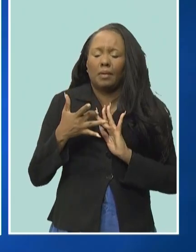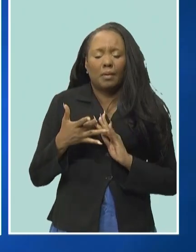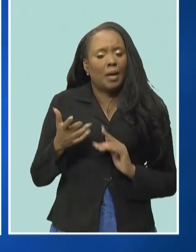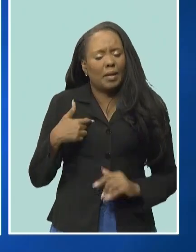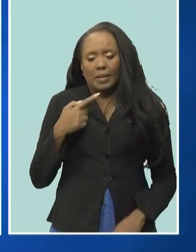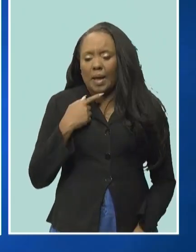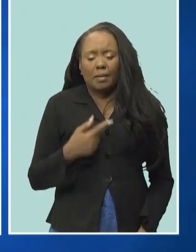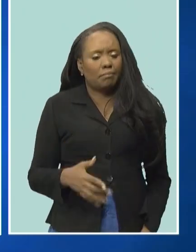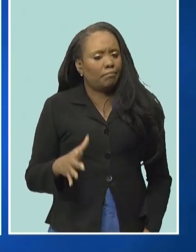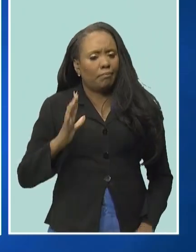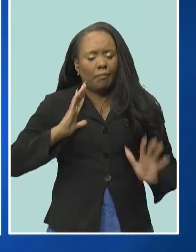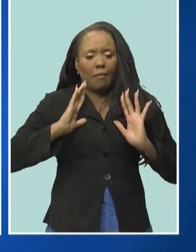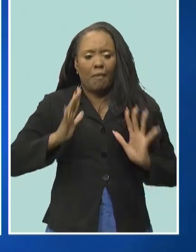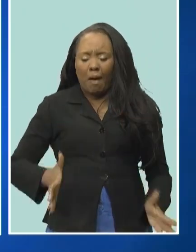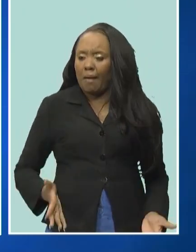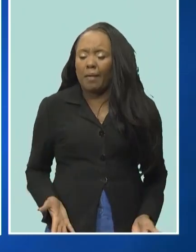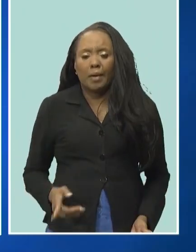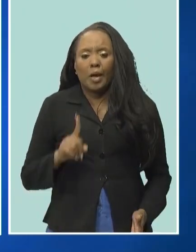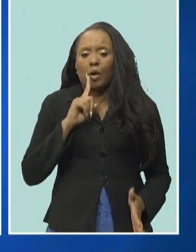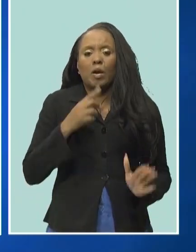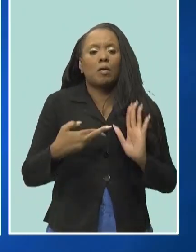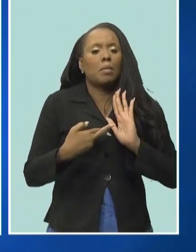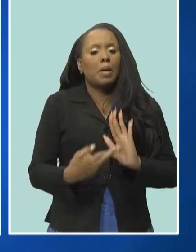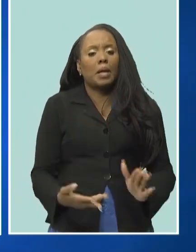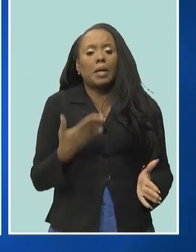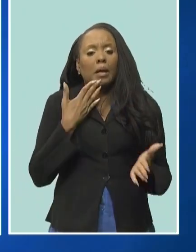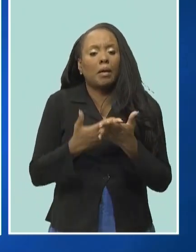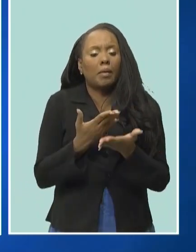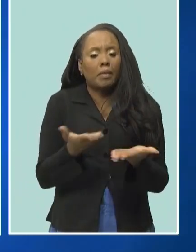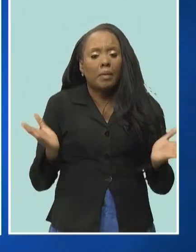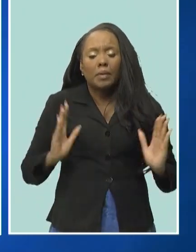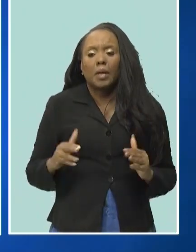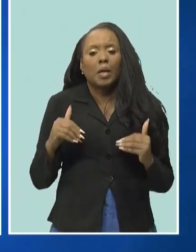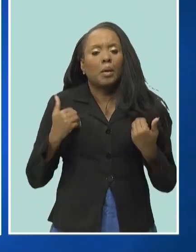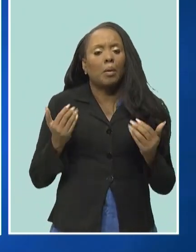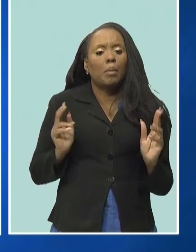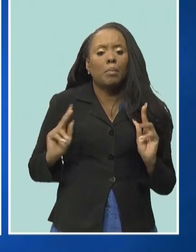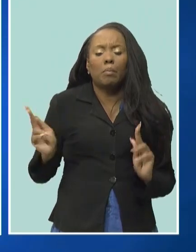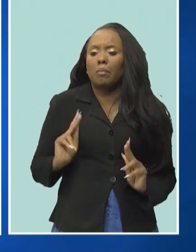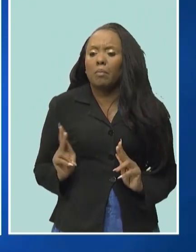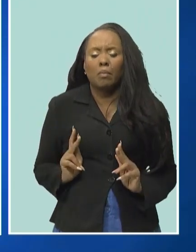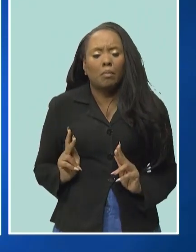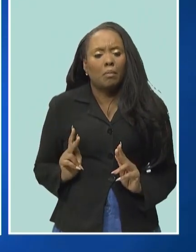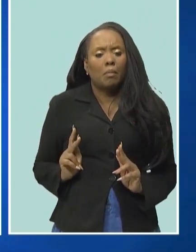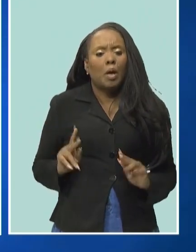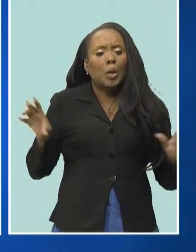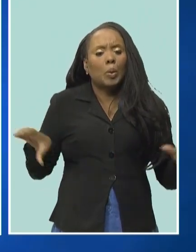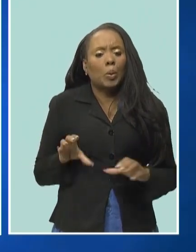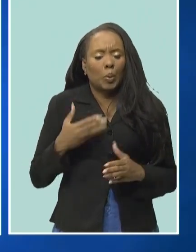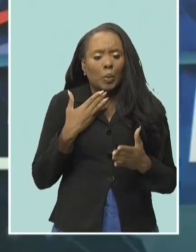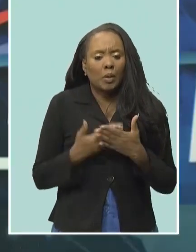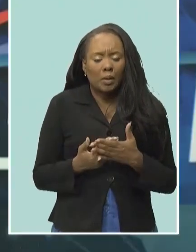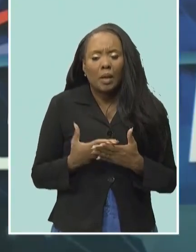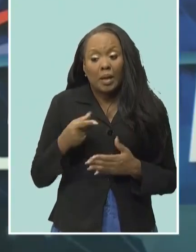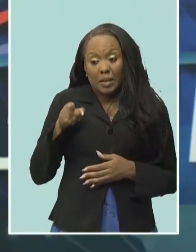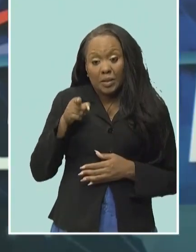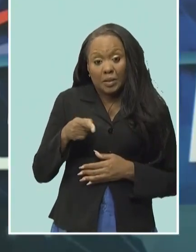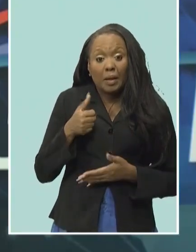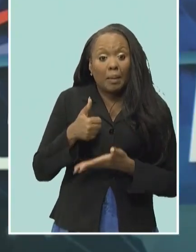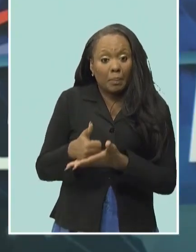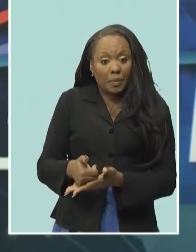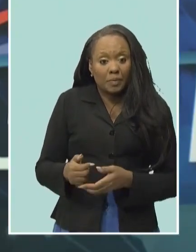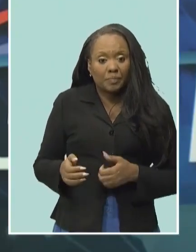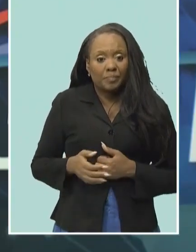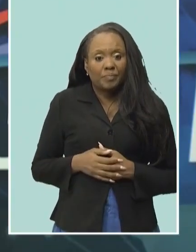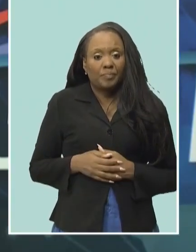in. She represents the good in Barbados, she represents the good in young people, and she represents the potential of our young people. Christmas